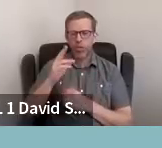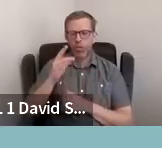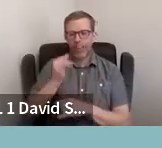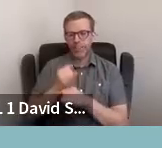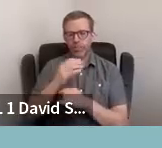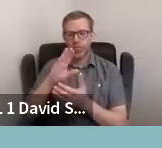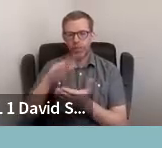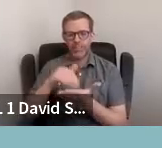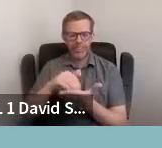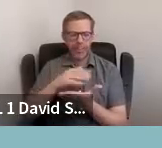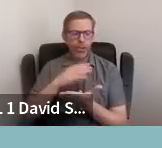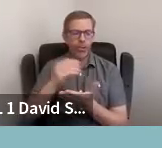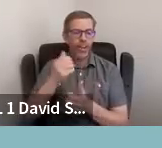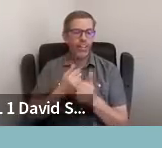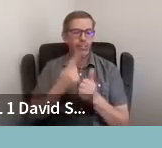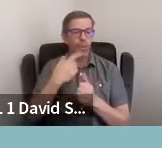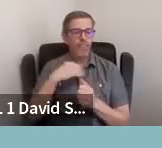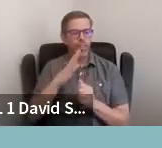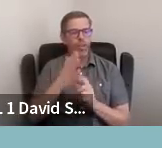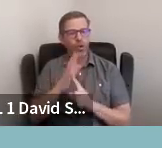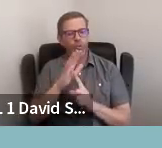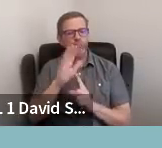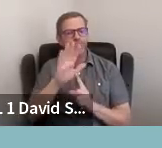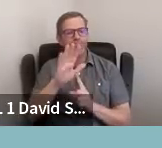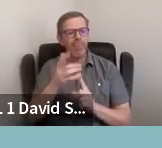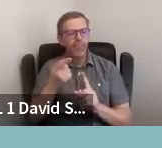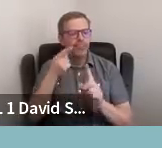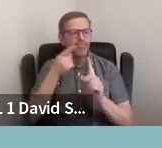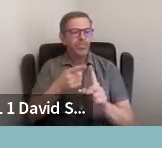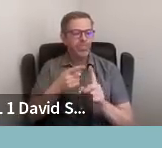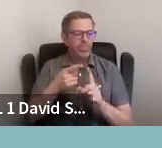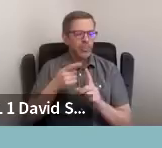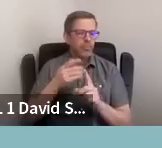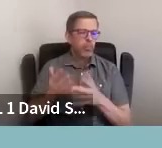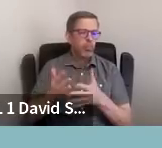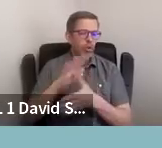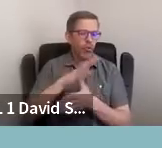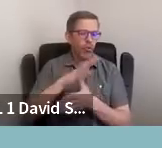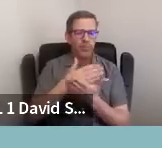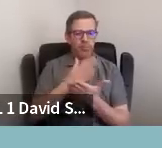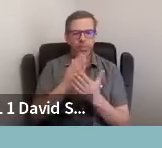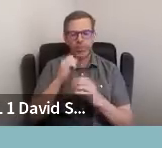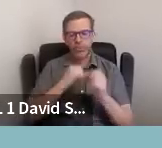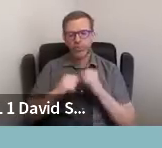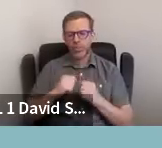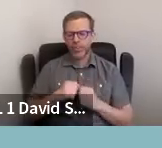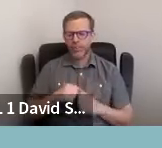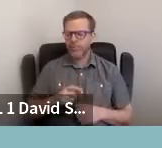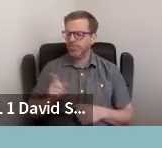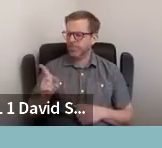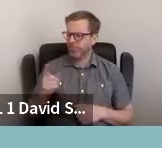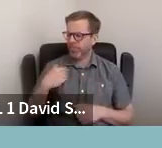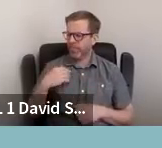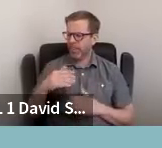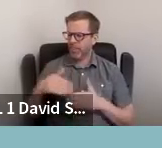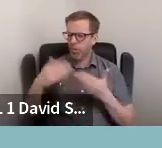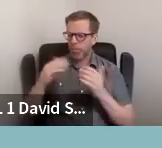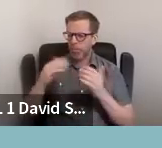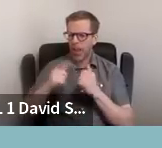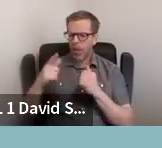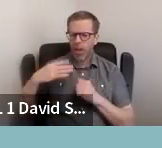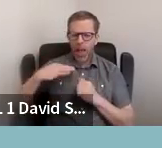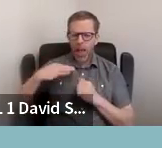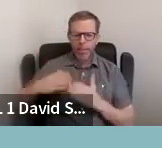each one has its own mission, priorities, budget, and funding strategy. So Sherry, do you have recommendations for how a potential